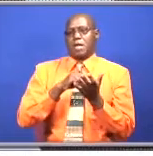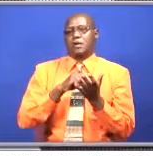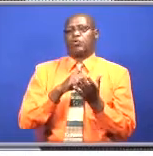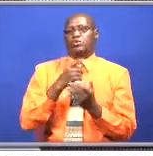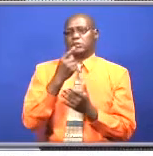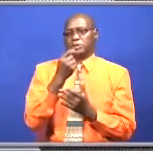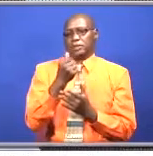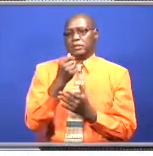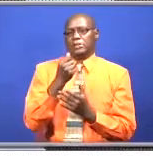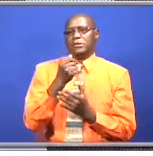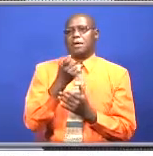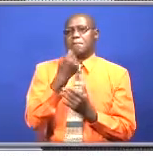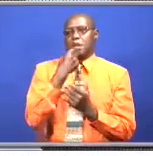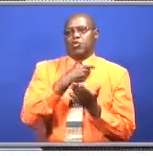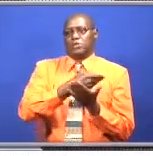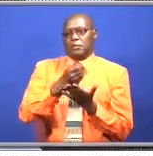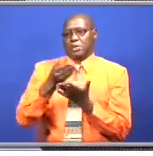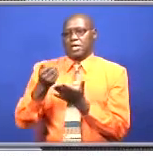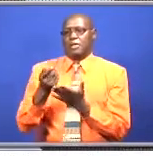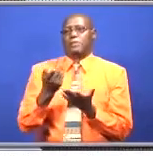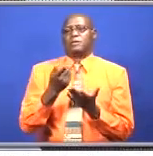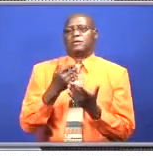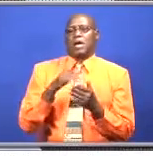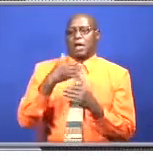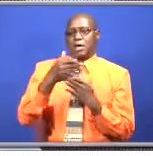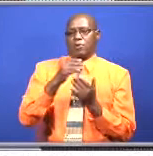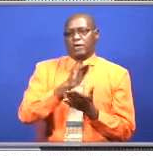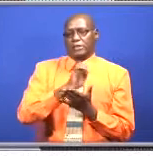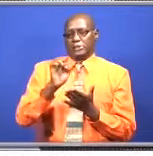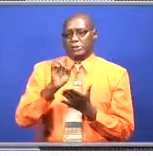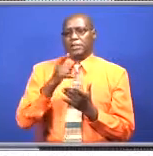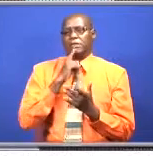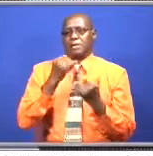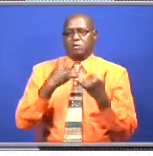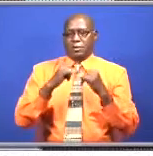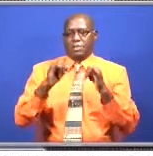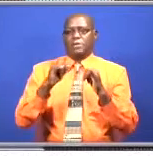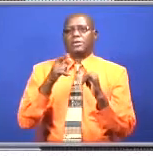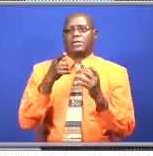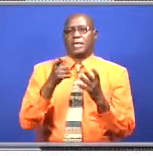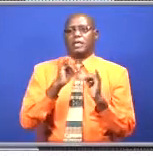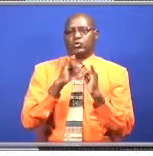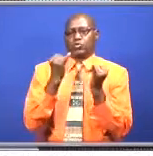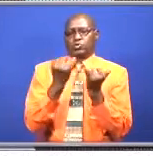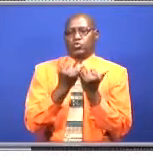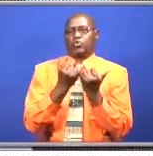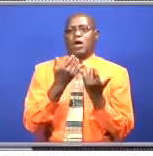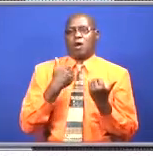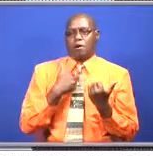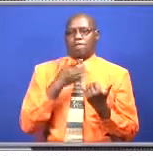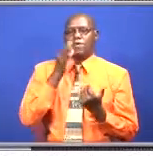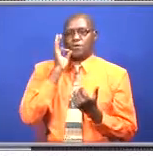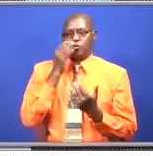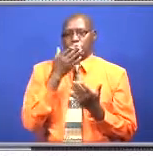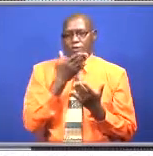to counties ahead of Easter, where he said the reforms being implemented in the institution are bearing fruit. As Deacon Slovanda reports, over